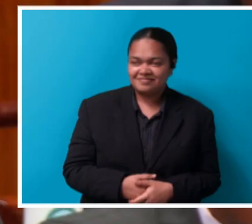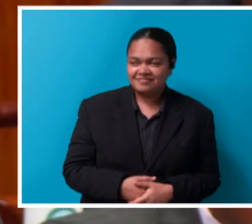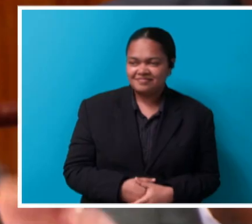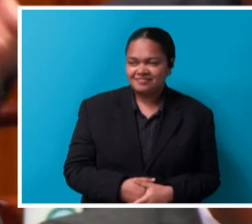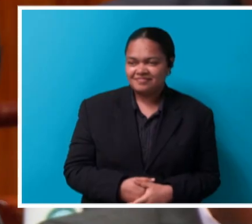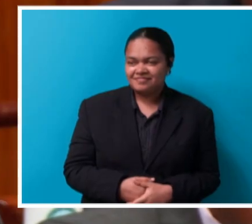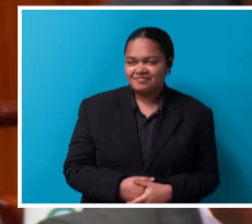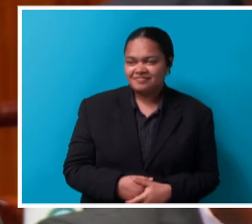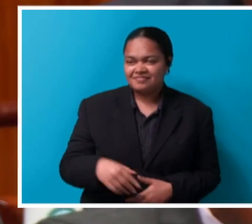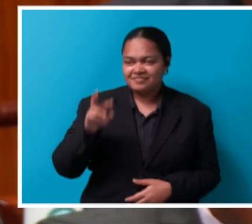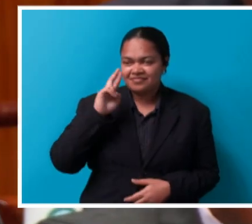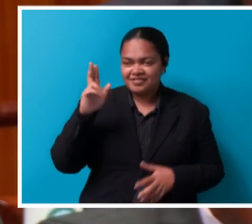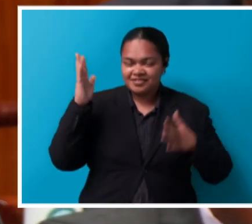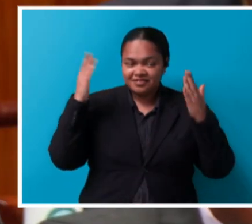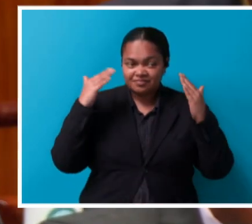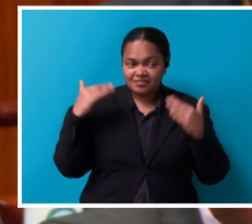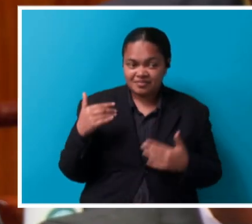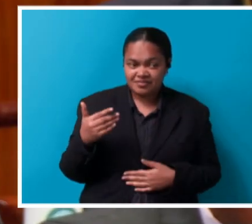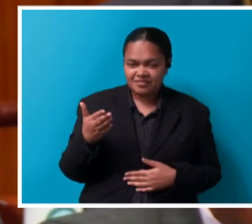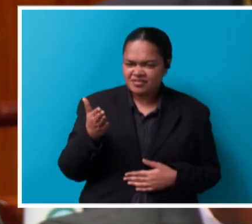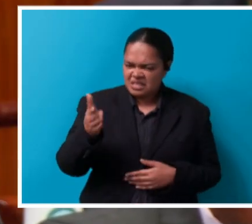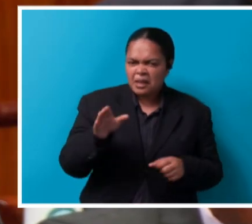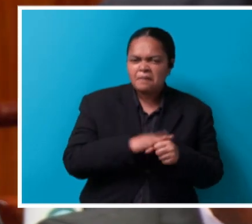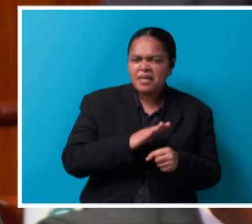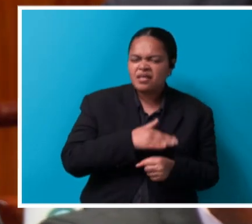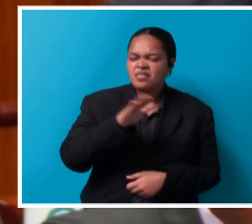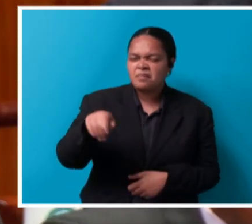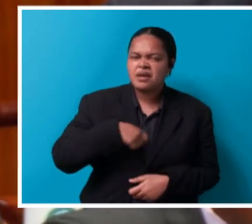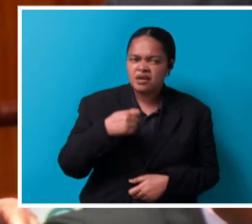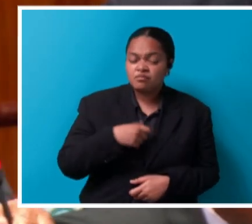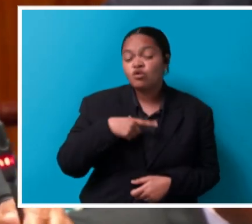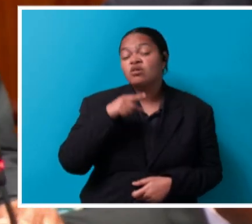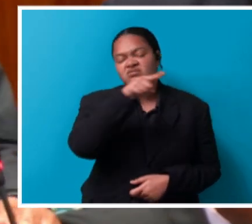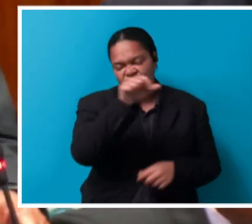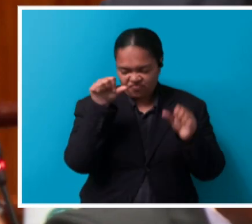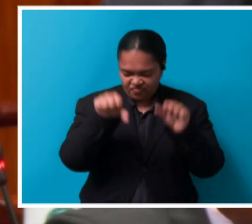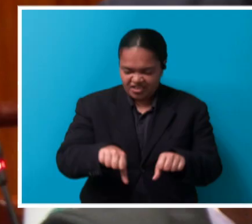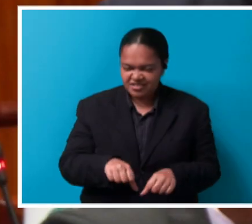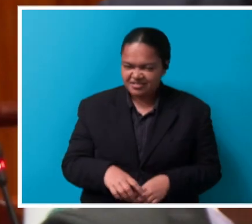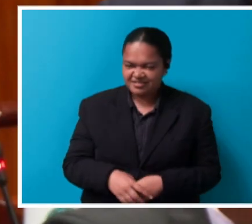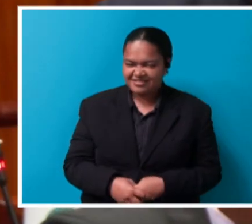Mr. Speaker says, it makes them angry, Mr. Speaker, say, because they failed.